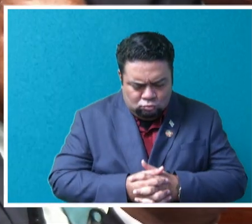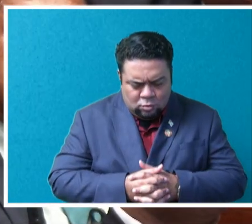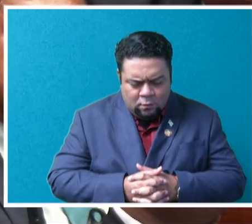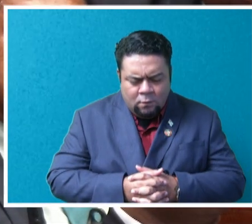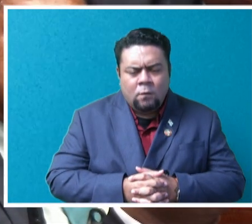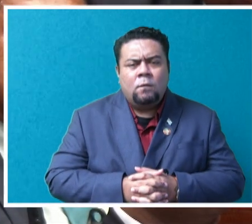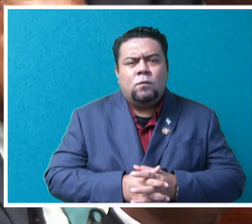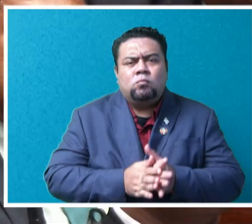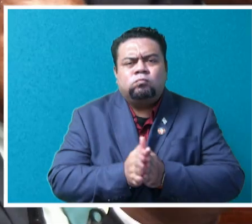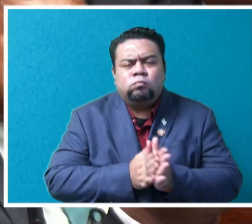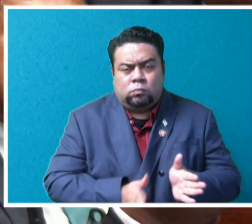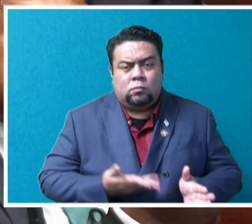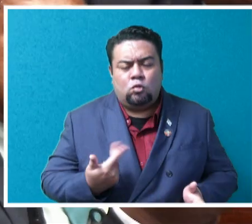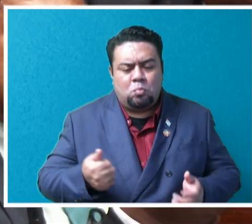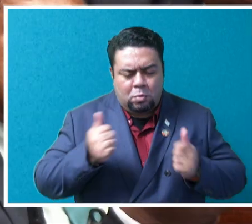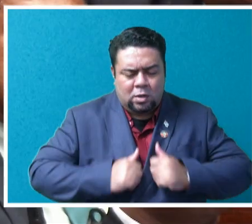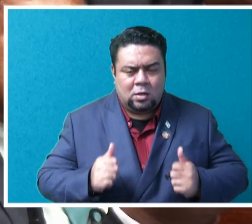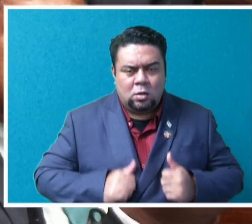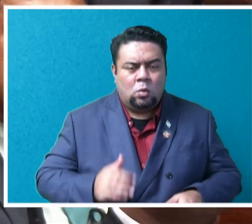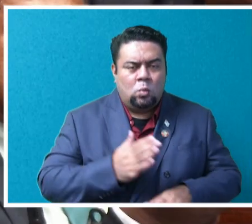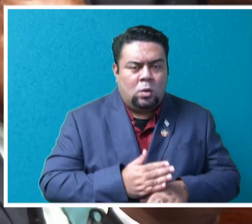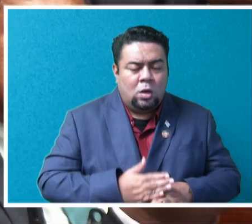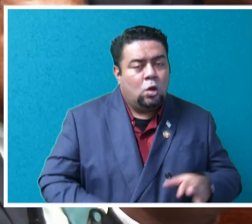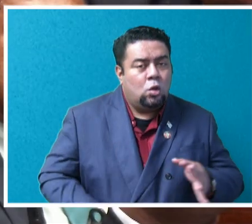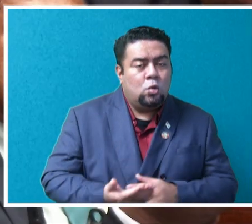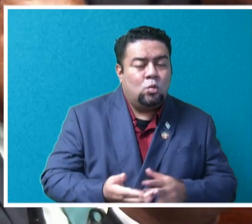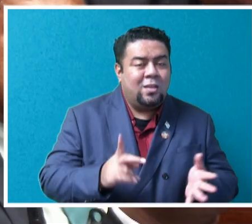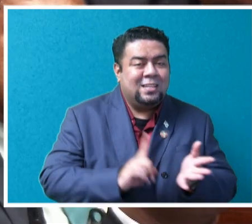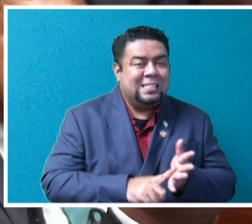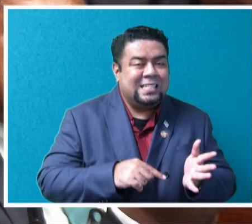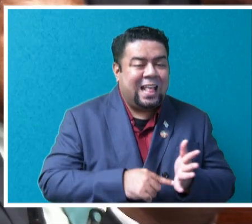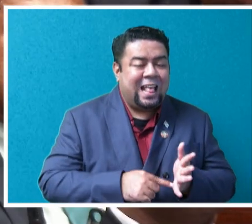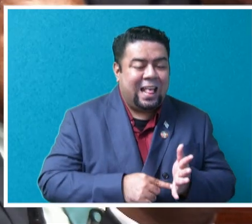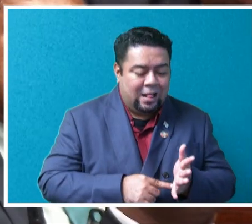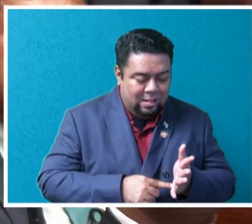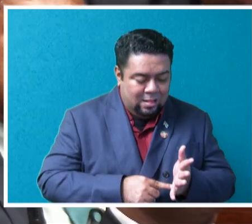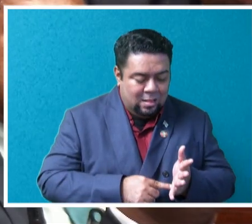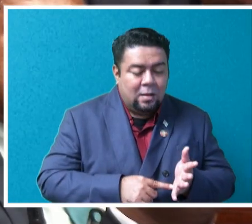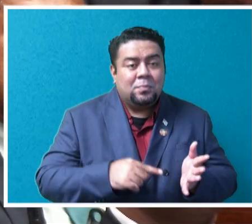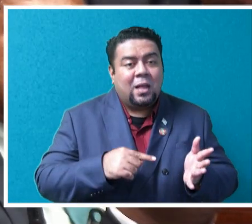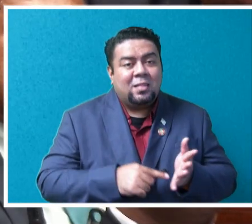practical instruments. Through the TLFC, we have strengthened